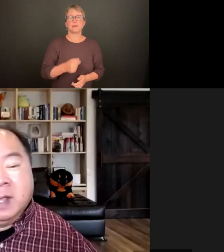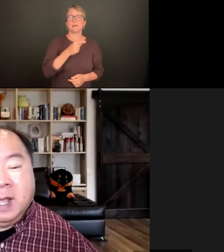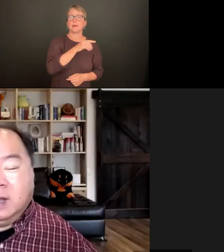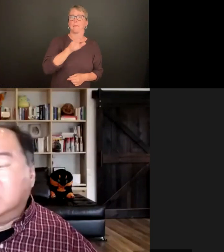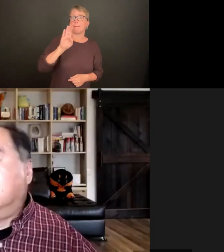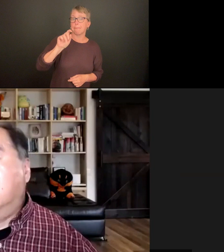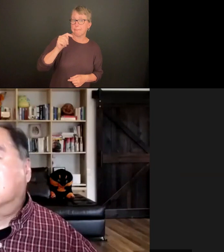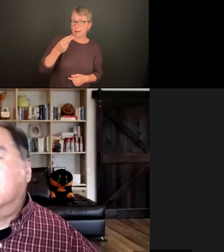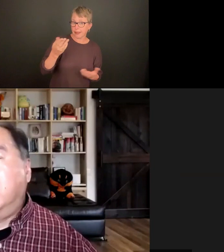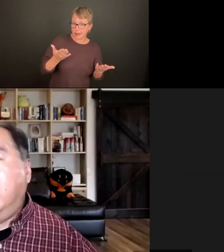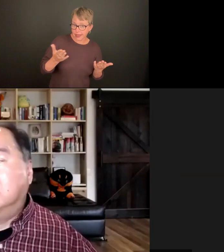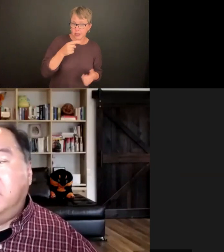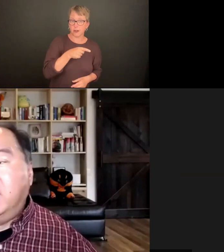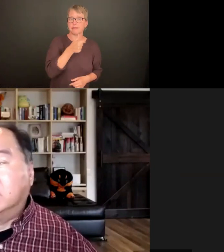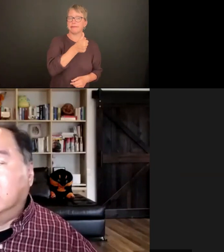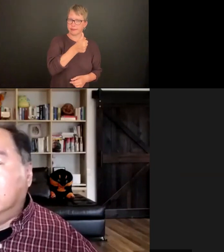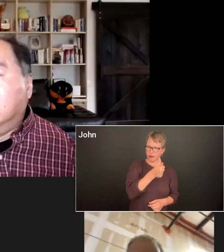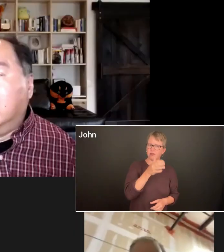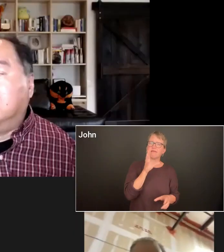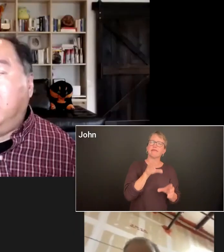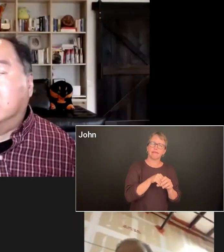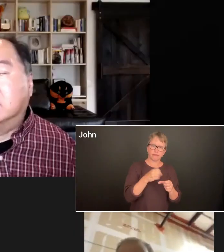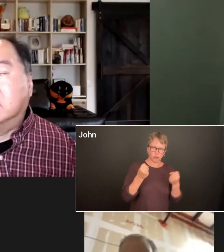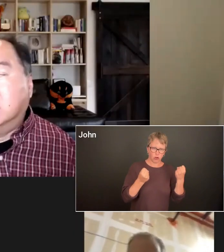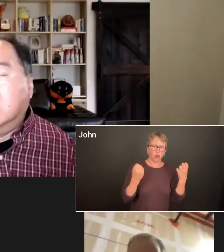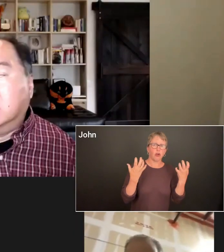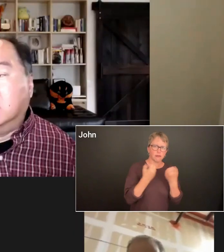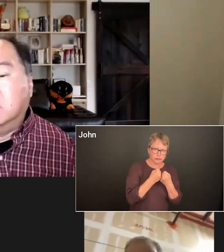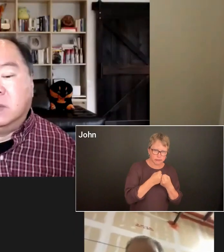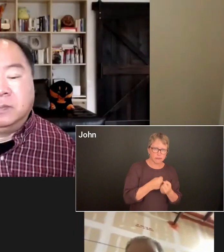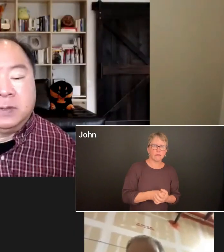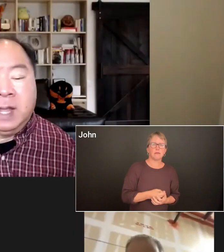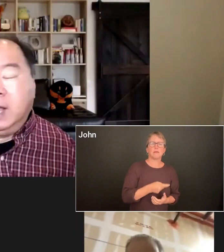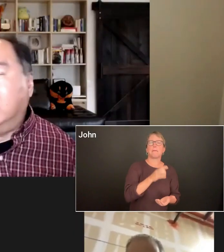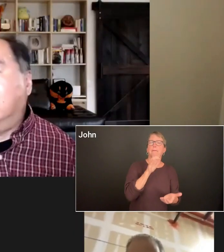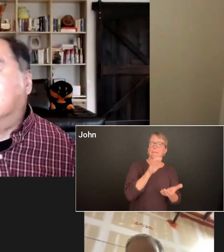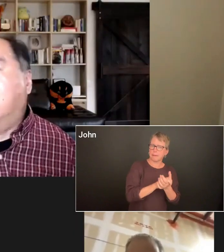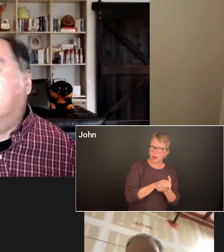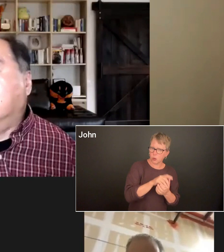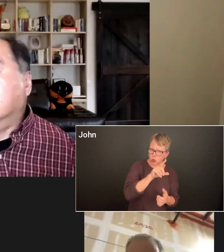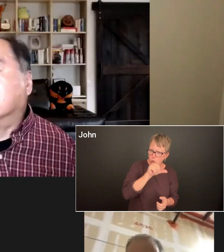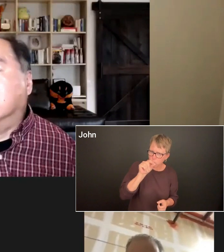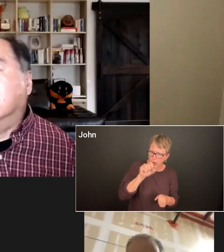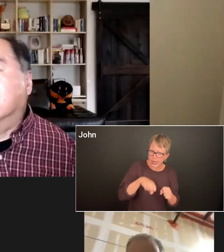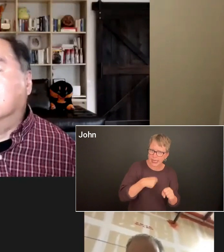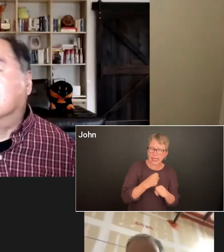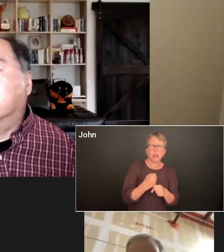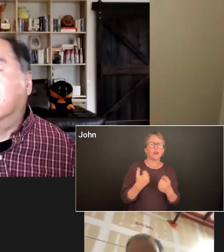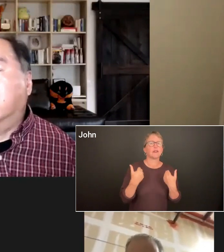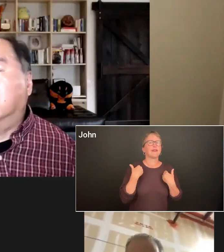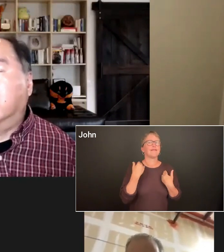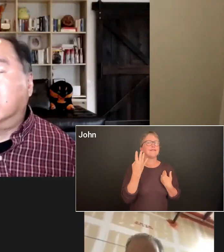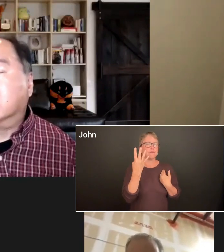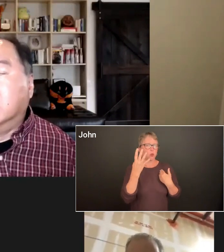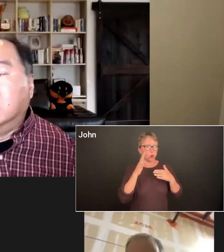Welcome. And then we also have Beth. Beth had a sustained a result